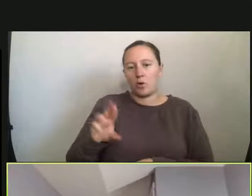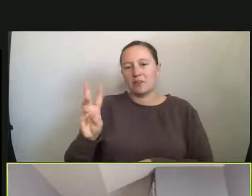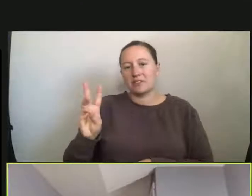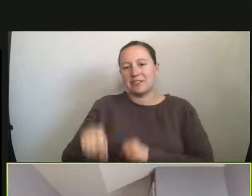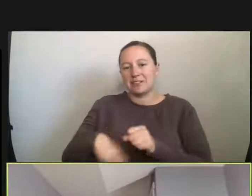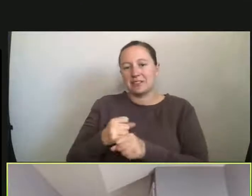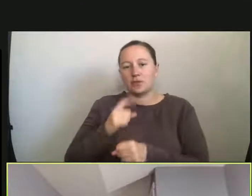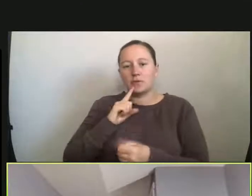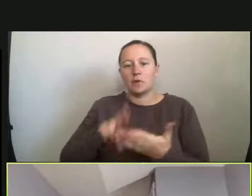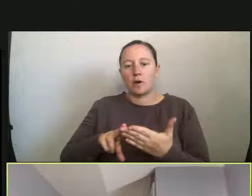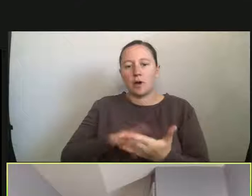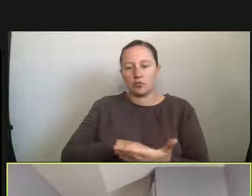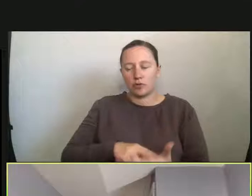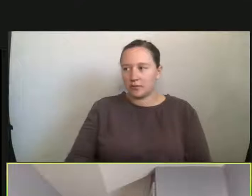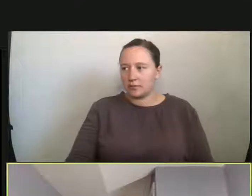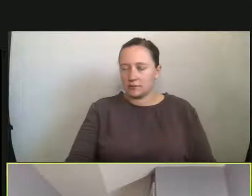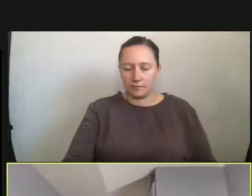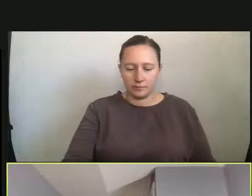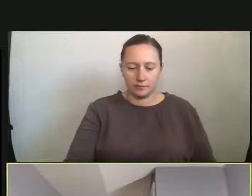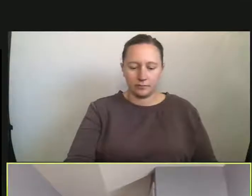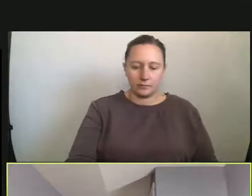contracts.